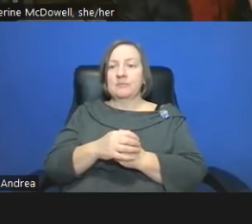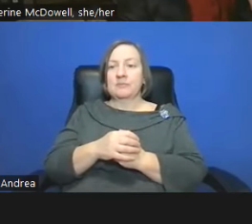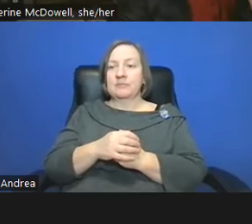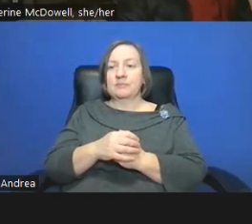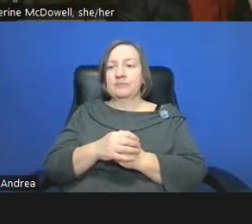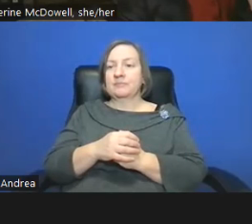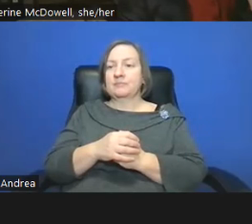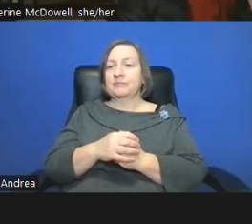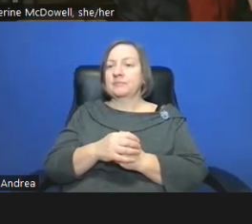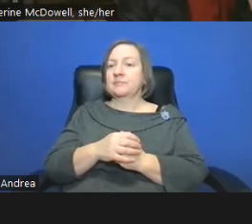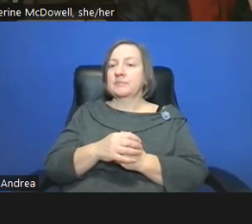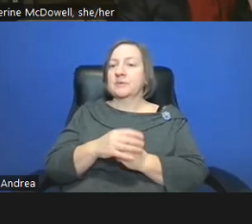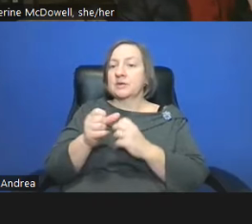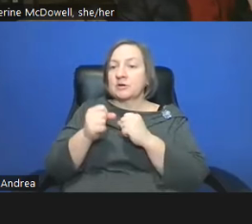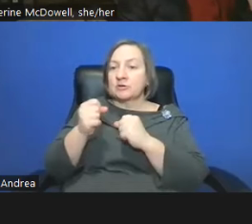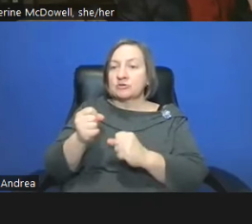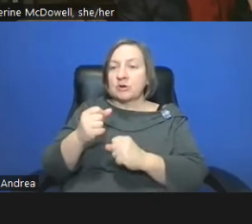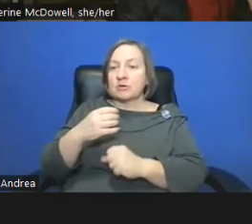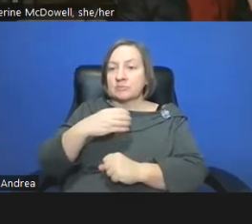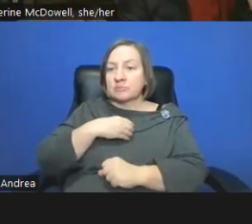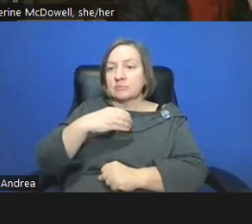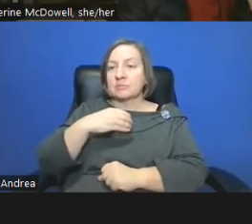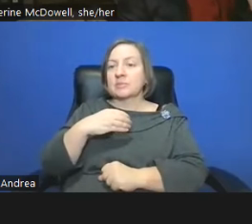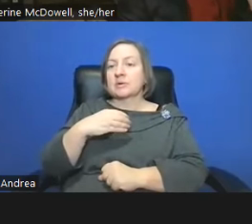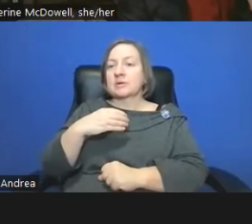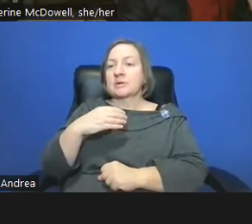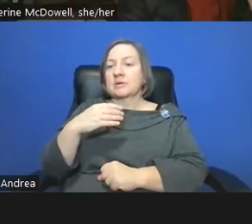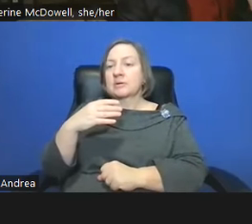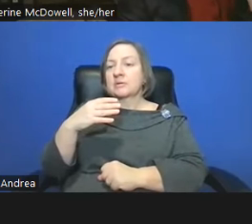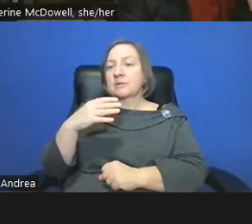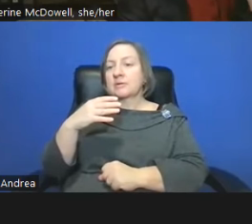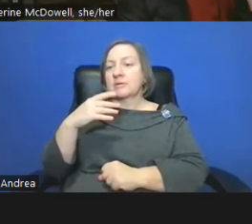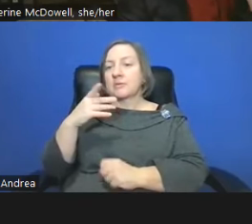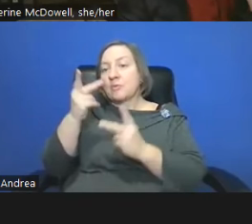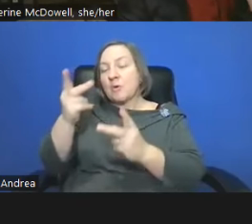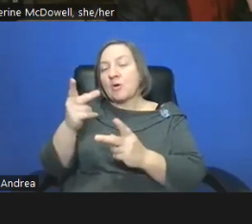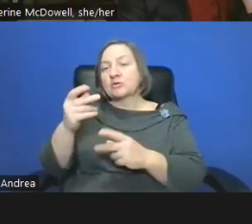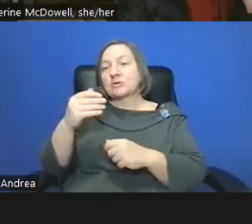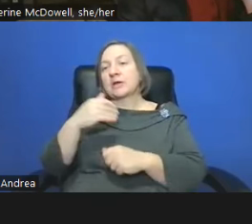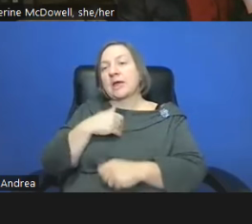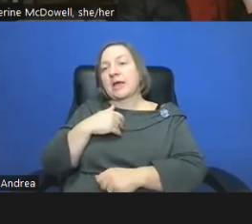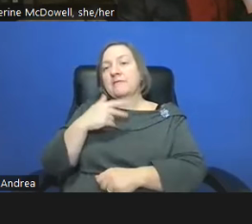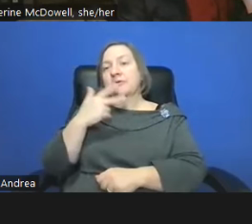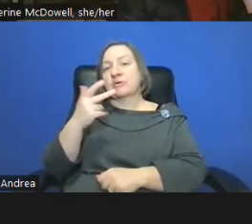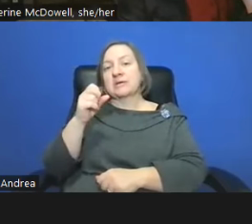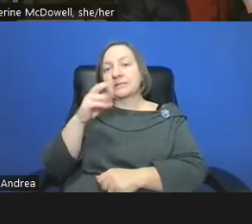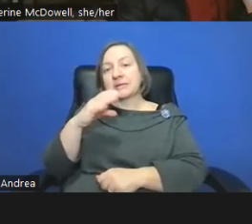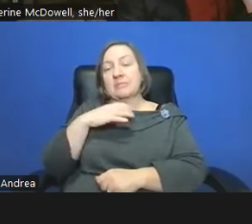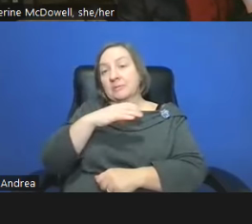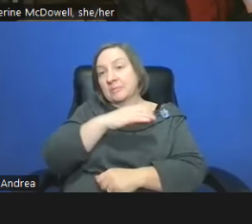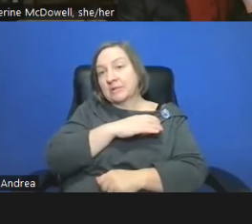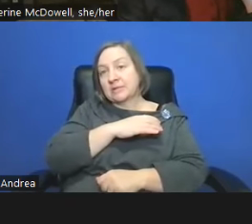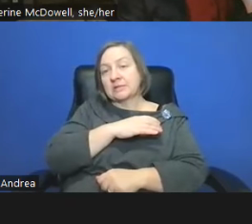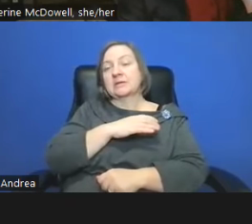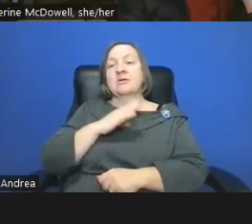Is there strong opposition to the proposal to have 3 subcommittees?